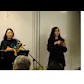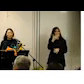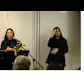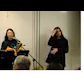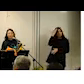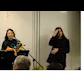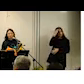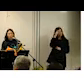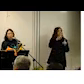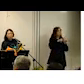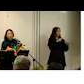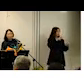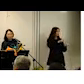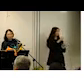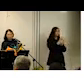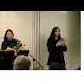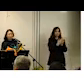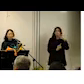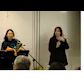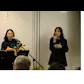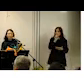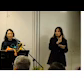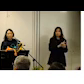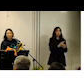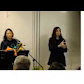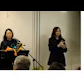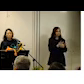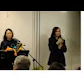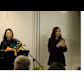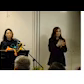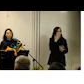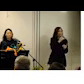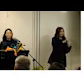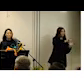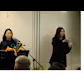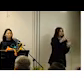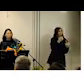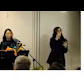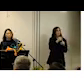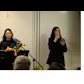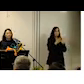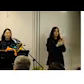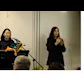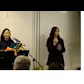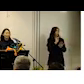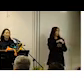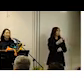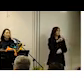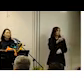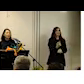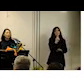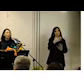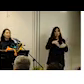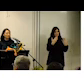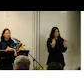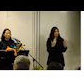that causes recurring unprovoked seizures, and severity can range from 1 to 2 seizures per month to more than 2,000 in a day.